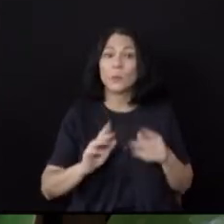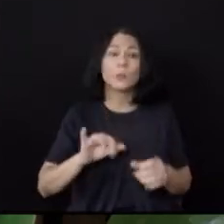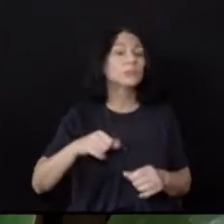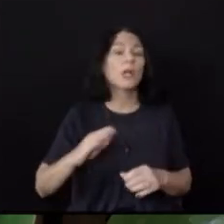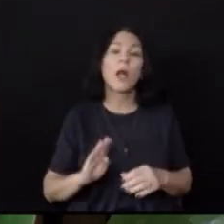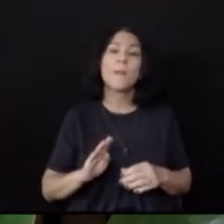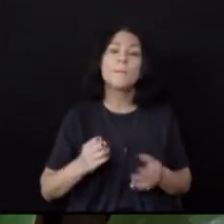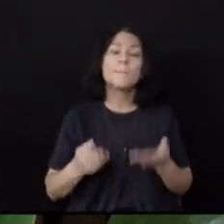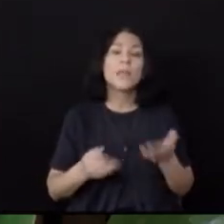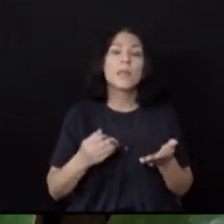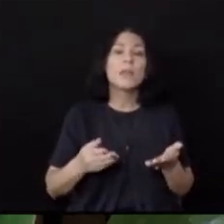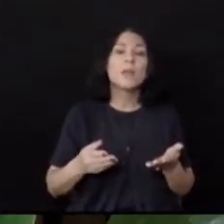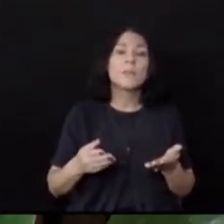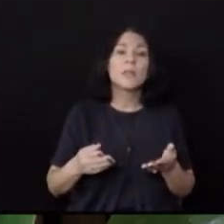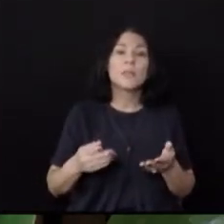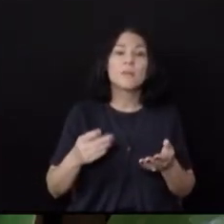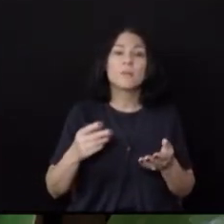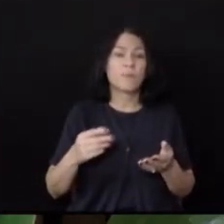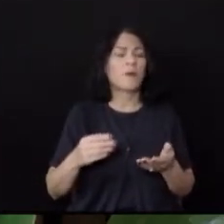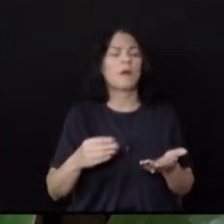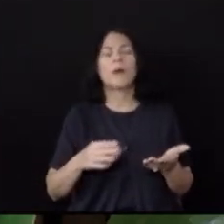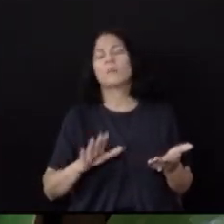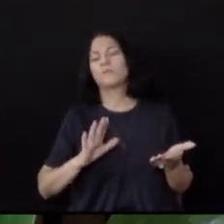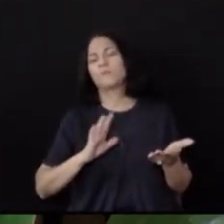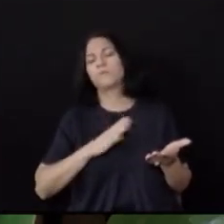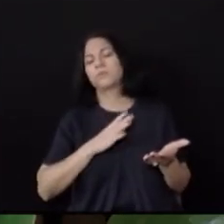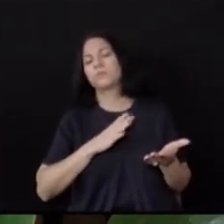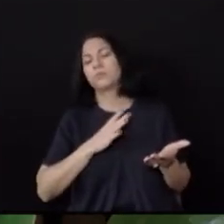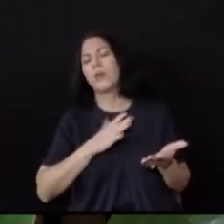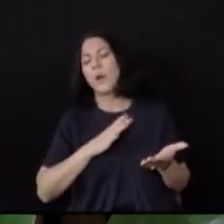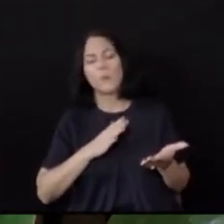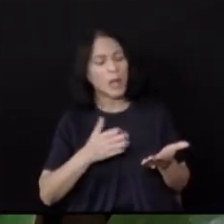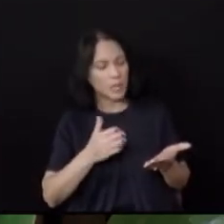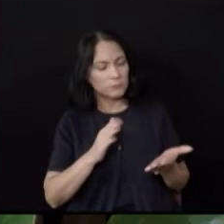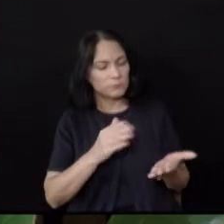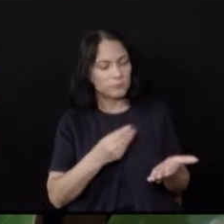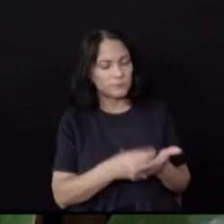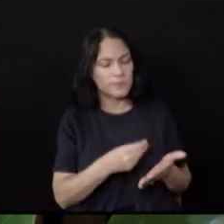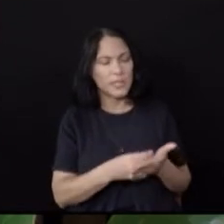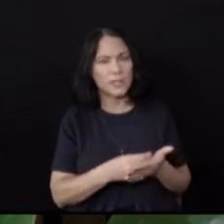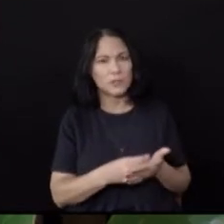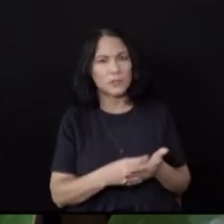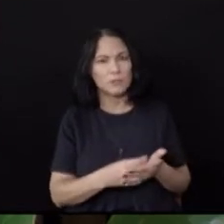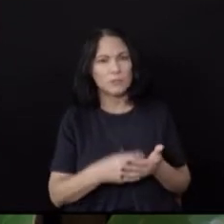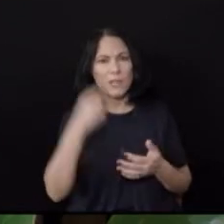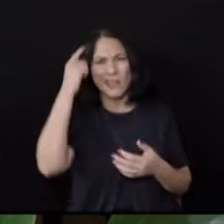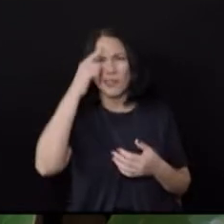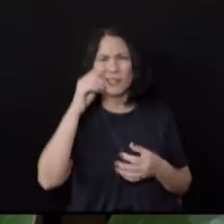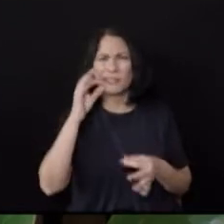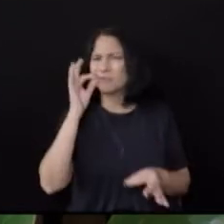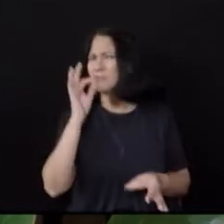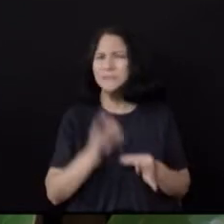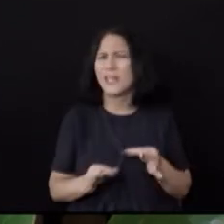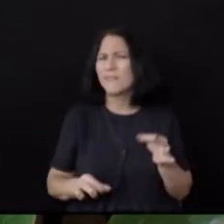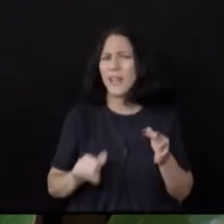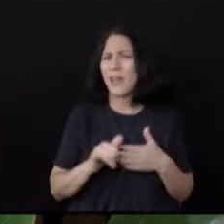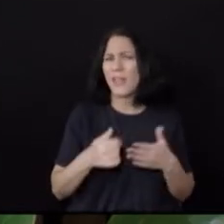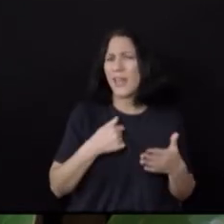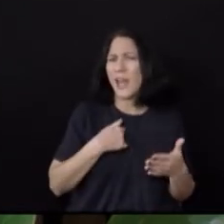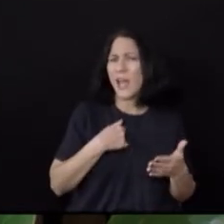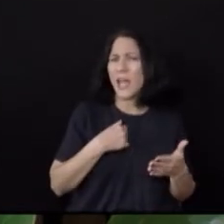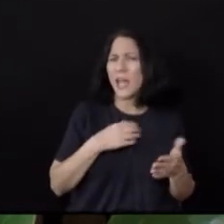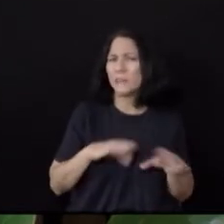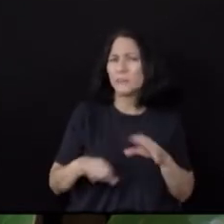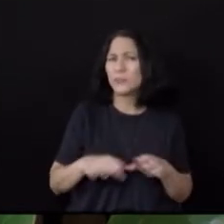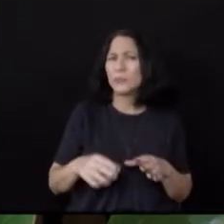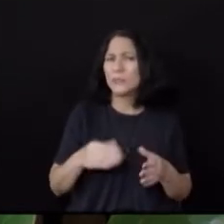you're doing better than fine financially in this time. And you've been thinking, you know, it's not fair. It's not fair that I and my family should be